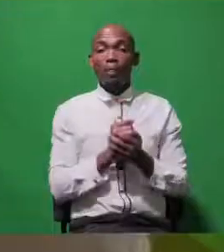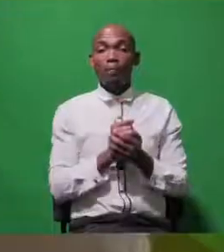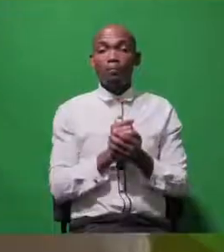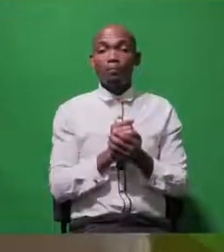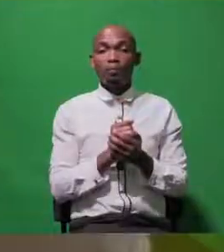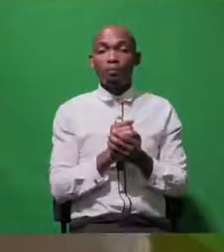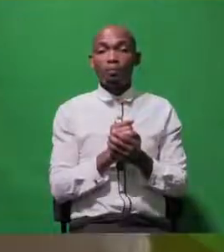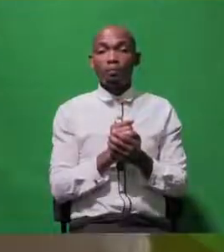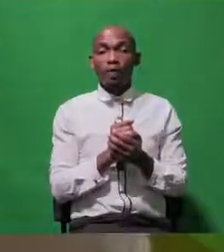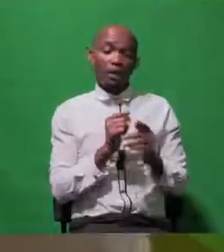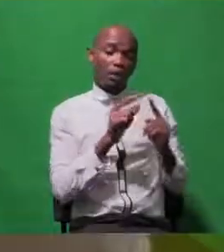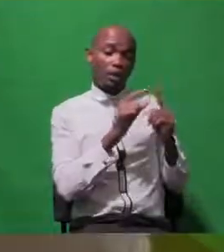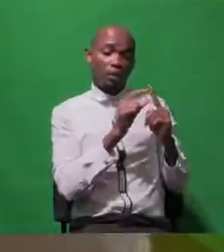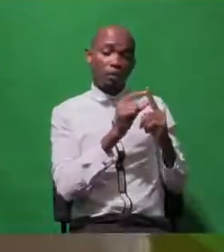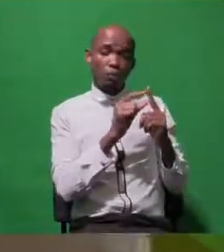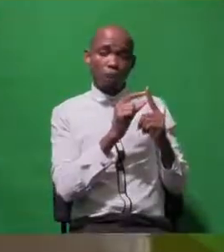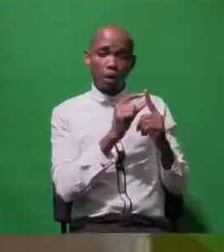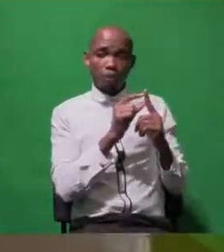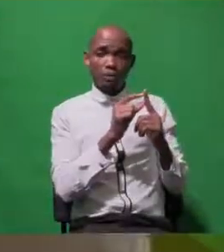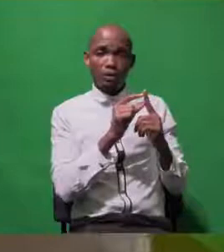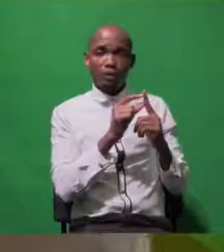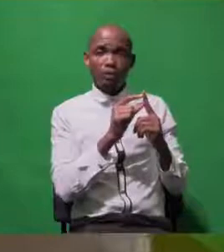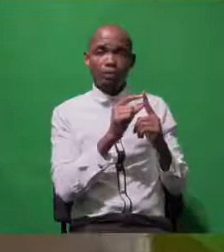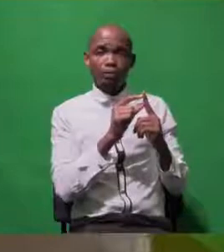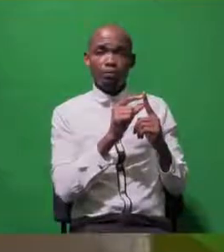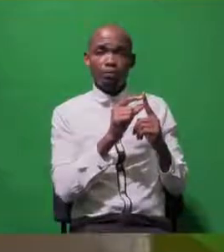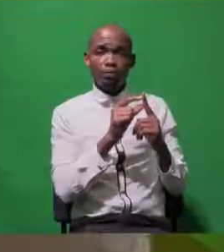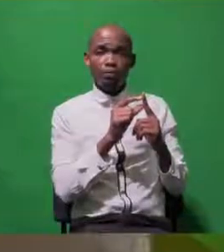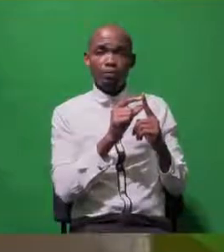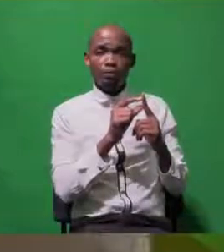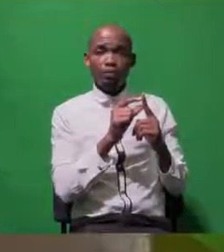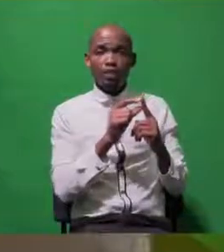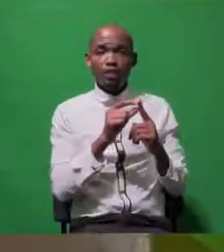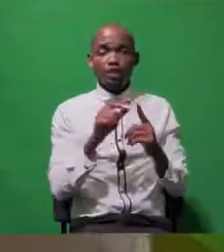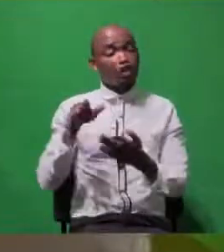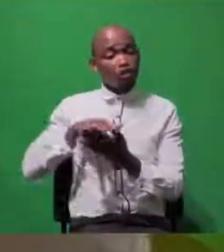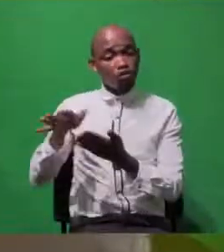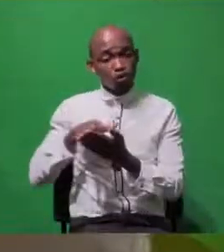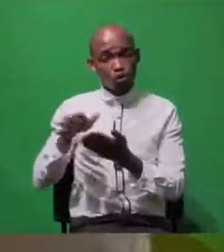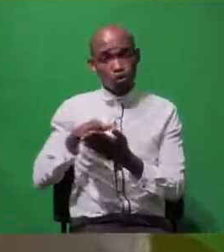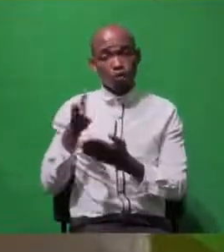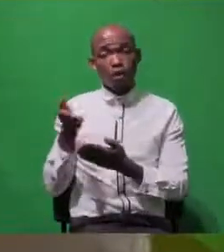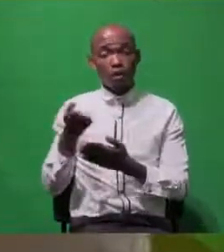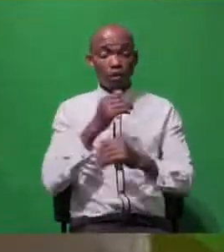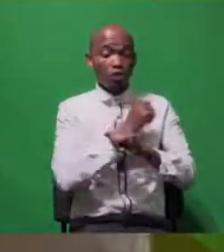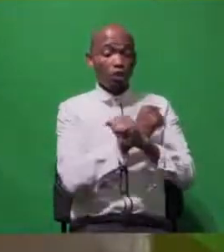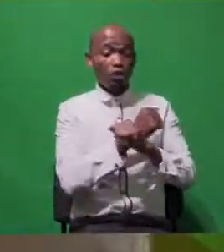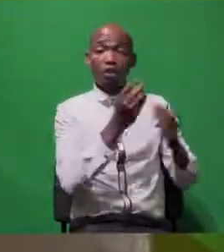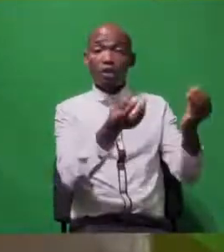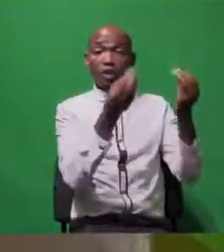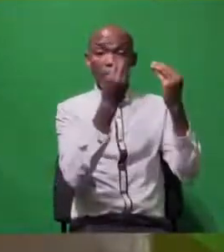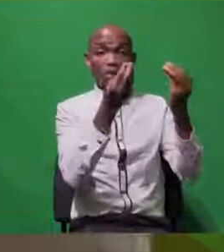The whites or colonialists in Africa introduced colonial